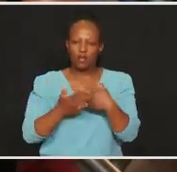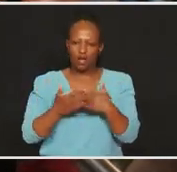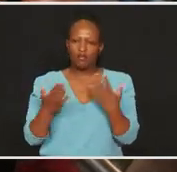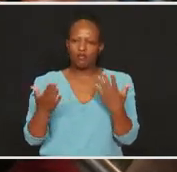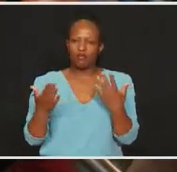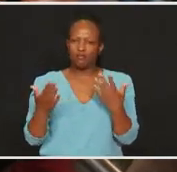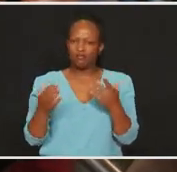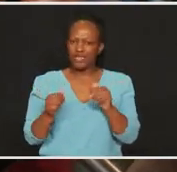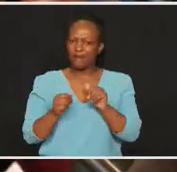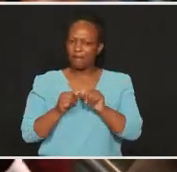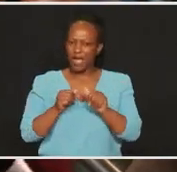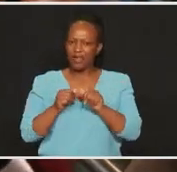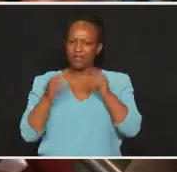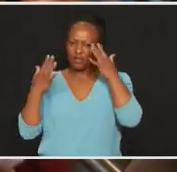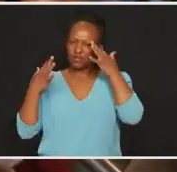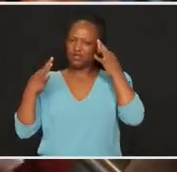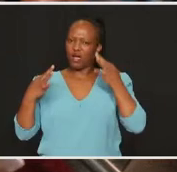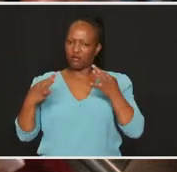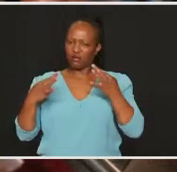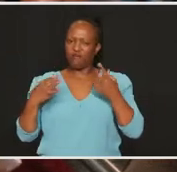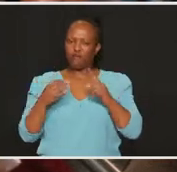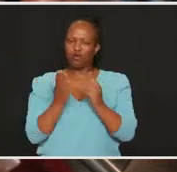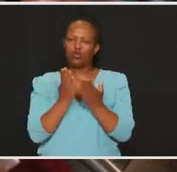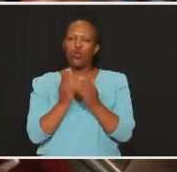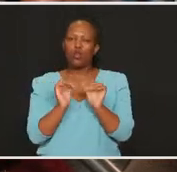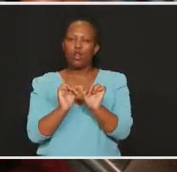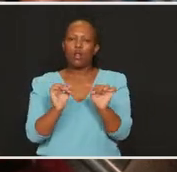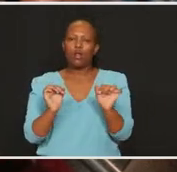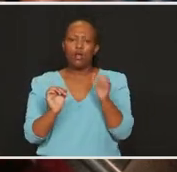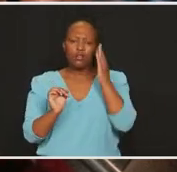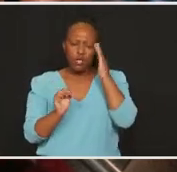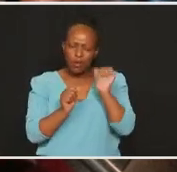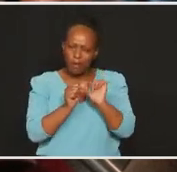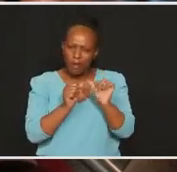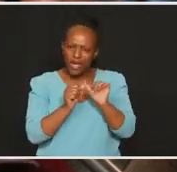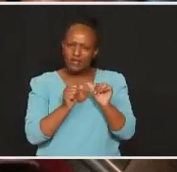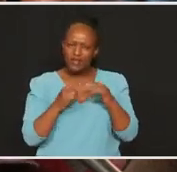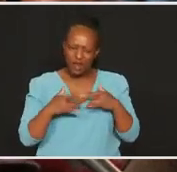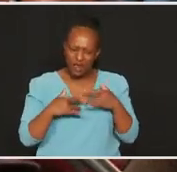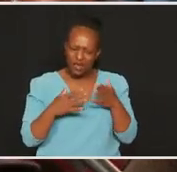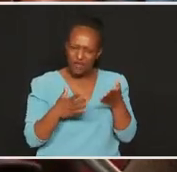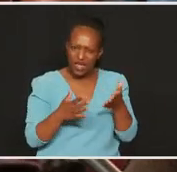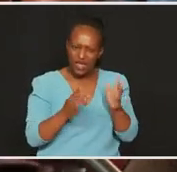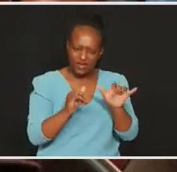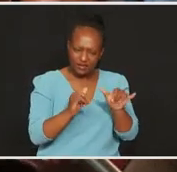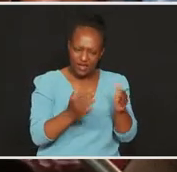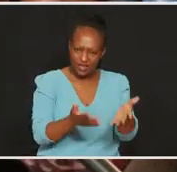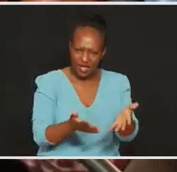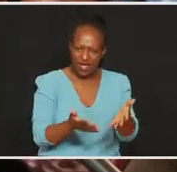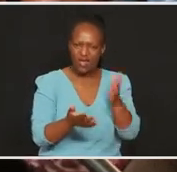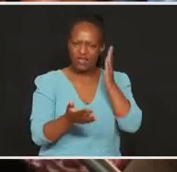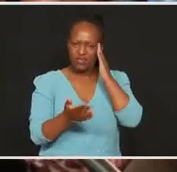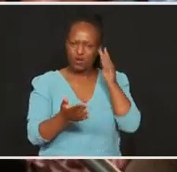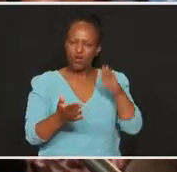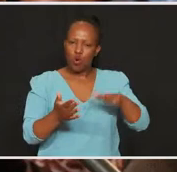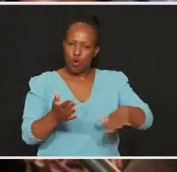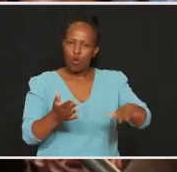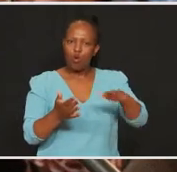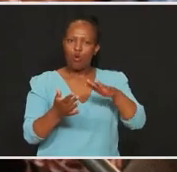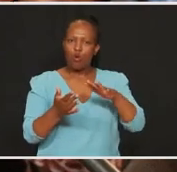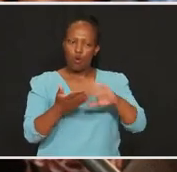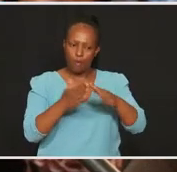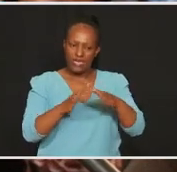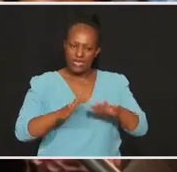to take the better decision for their schools because they know better because they are staying there they know they are listed they know they are there